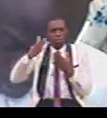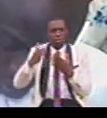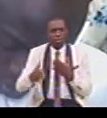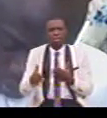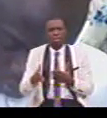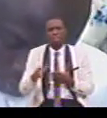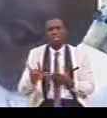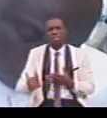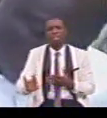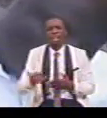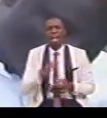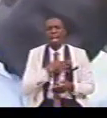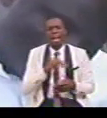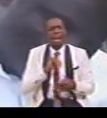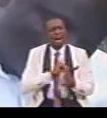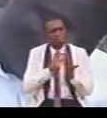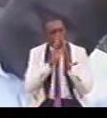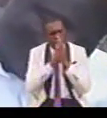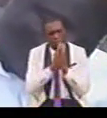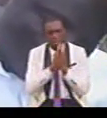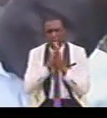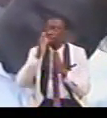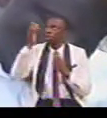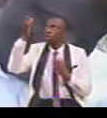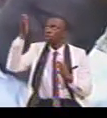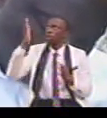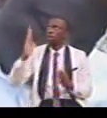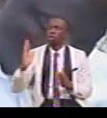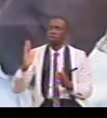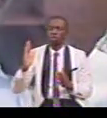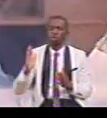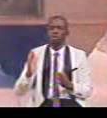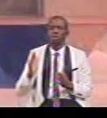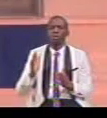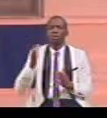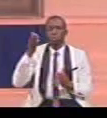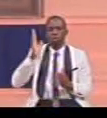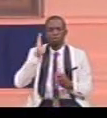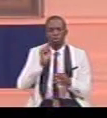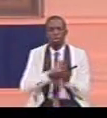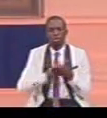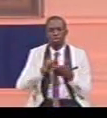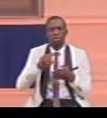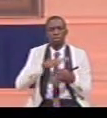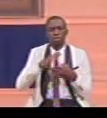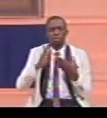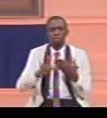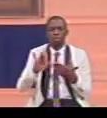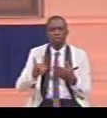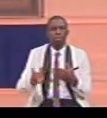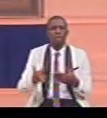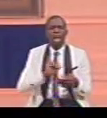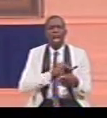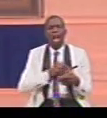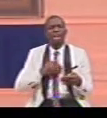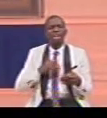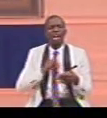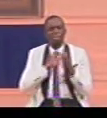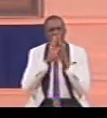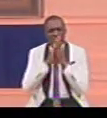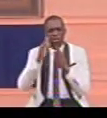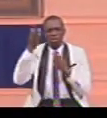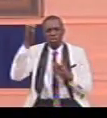pray and I pray God your whole spirit and soul and body be preserved blameless